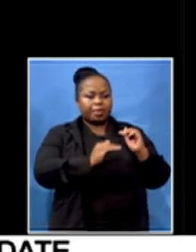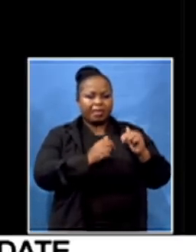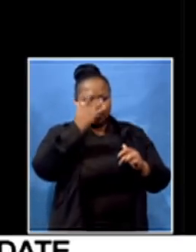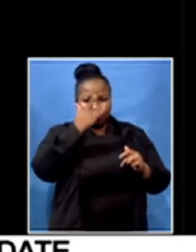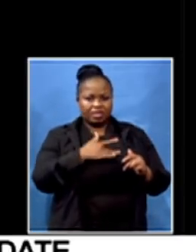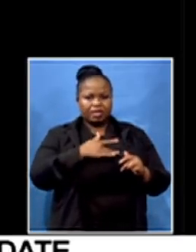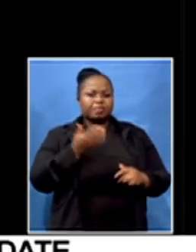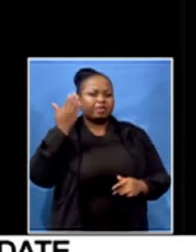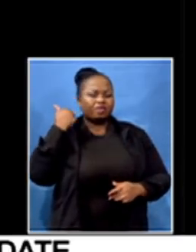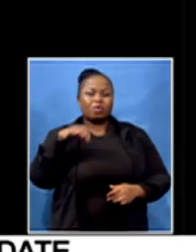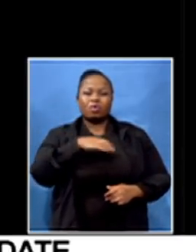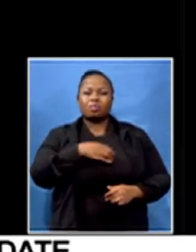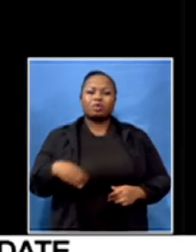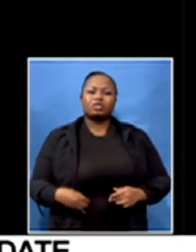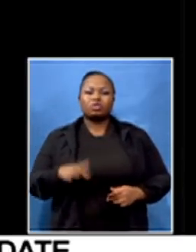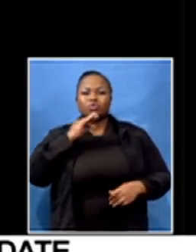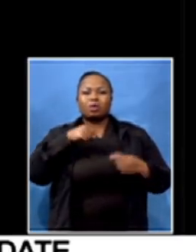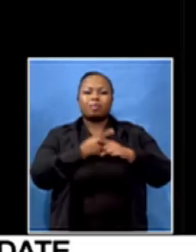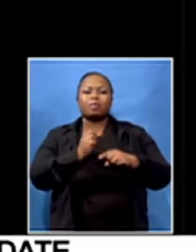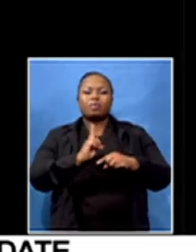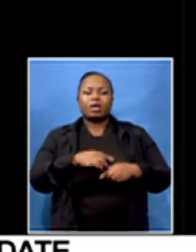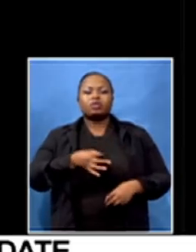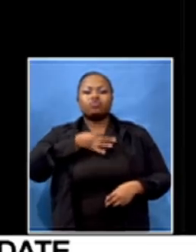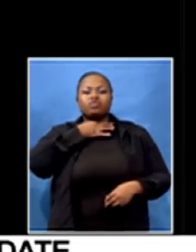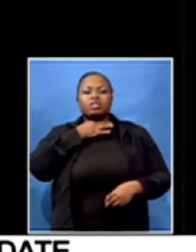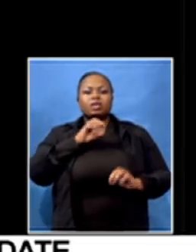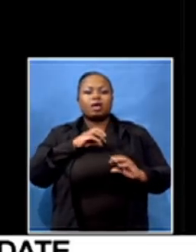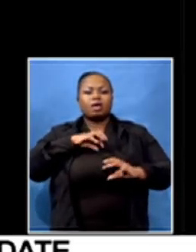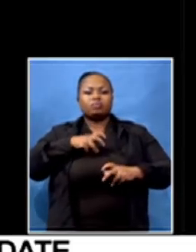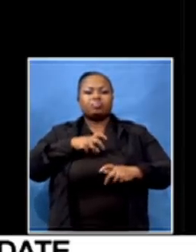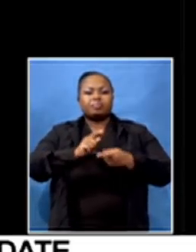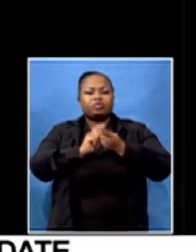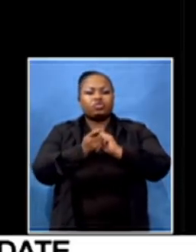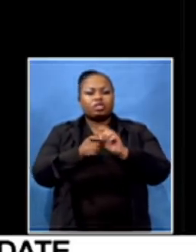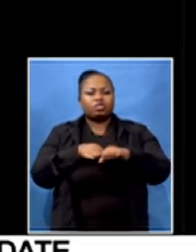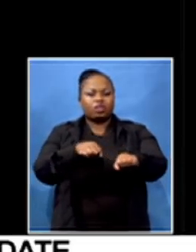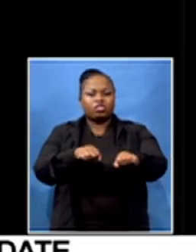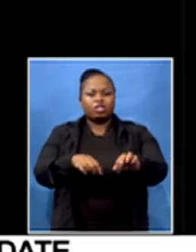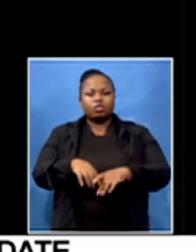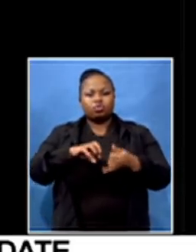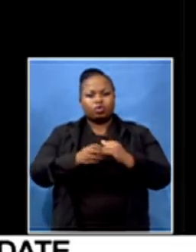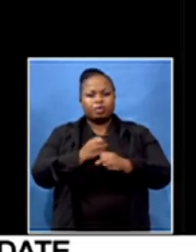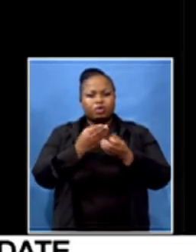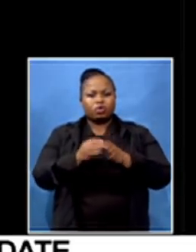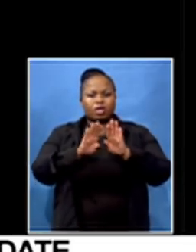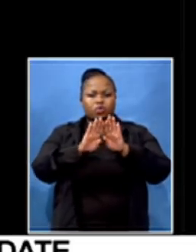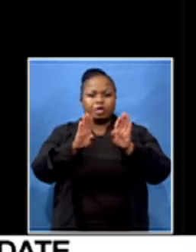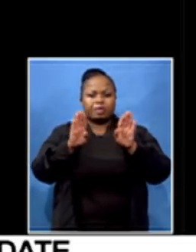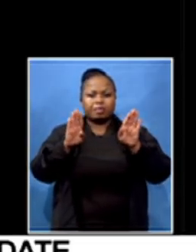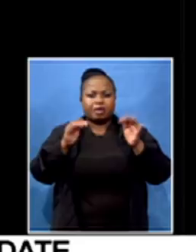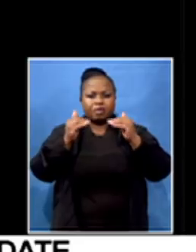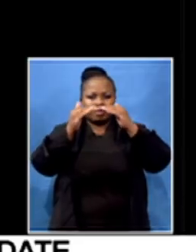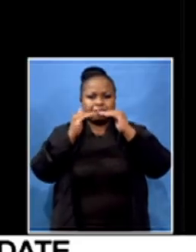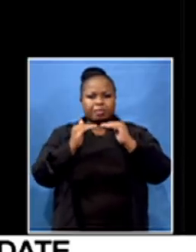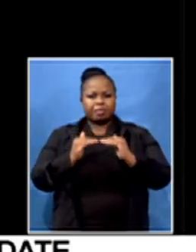of easing the lockdown. So this we have dealt with. The issues that are